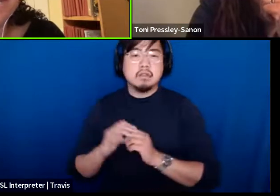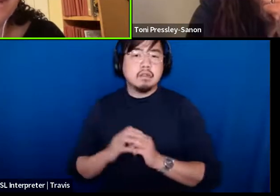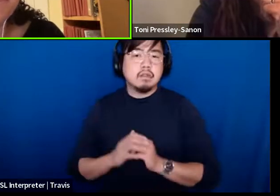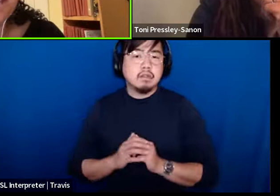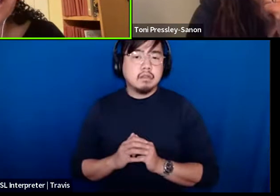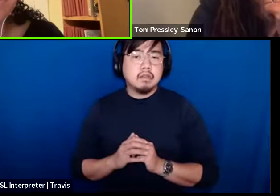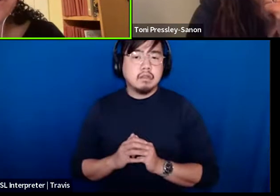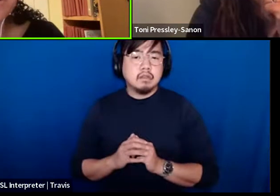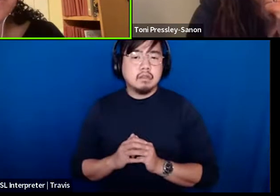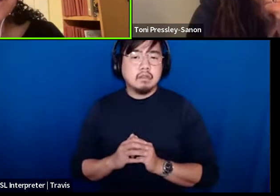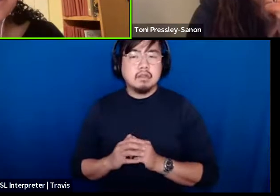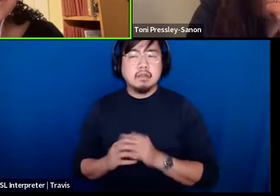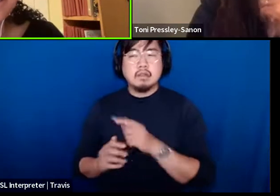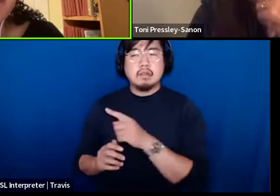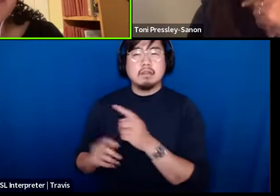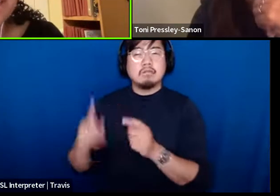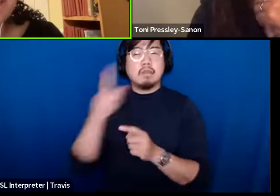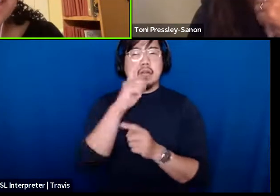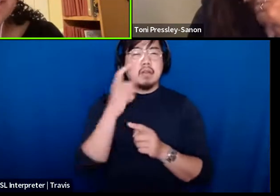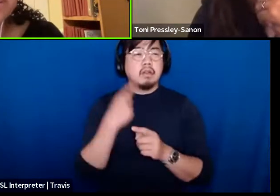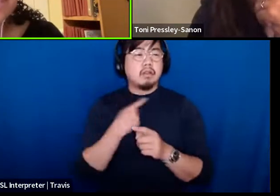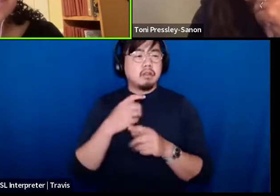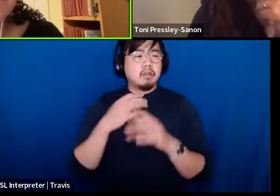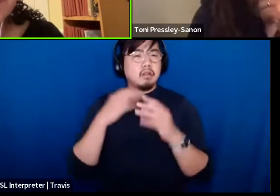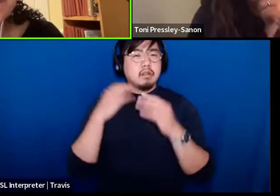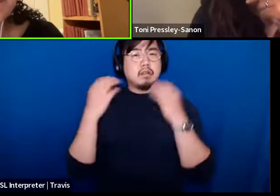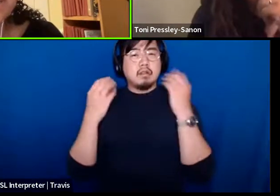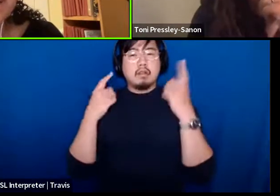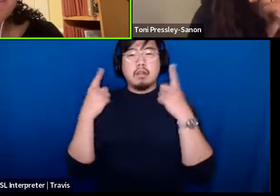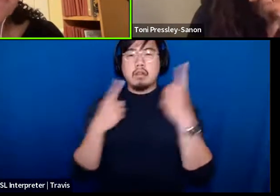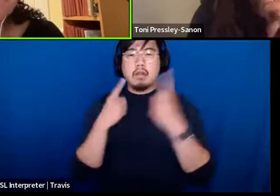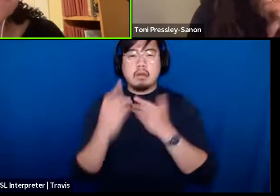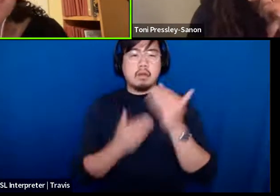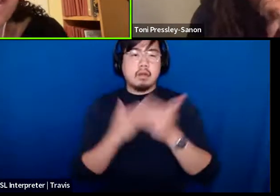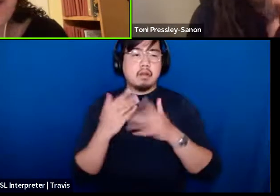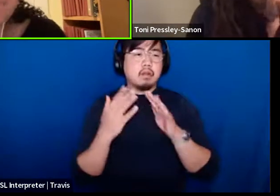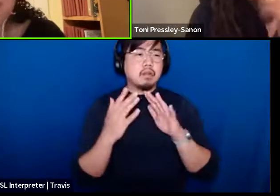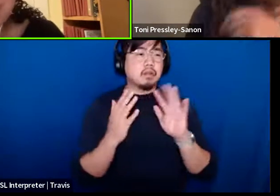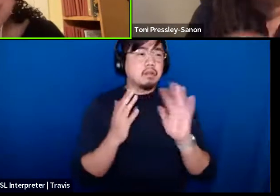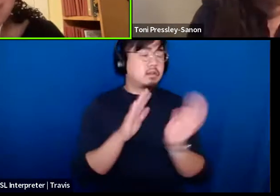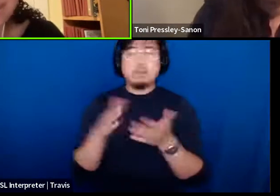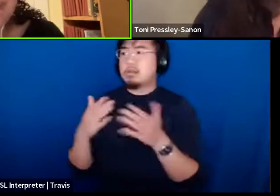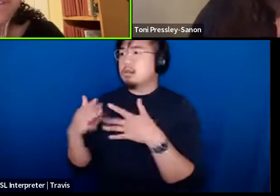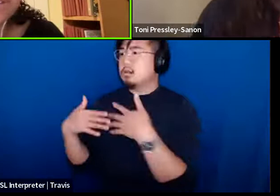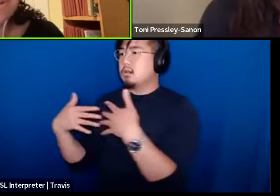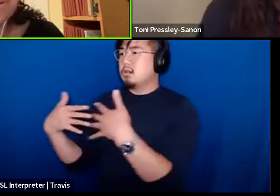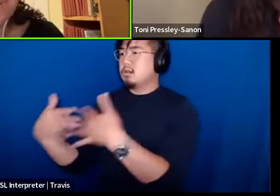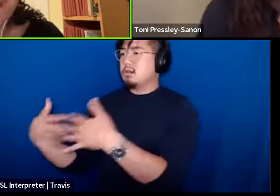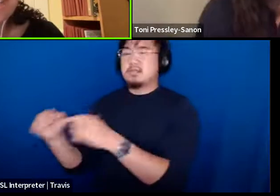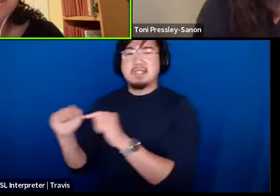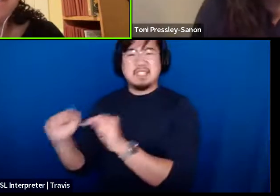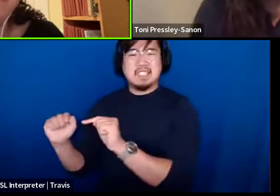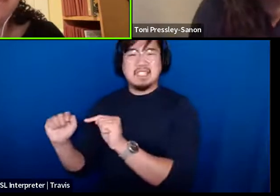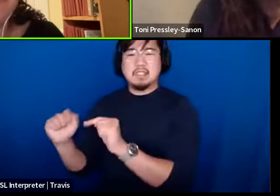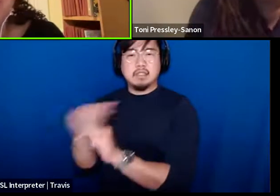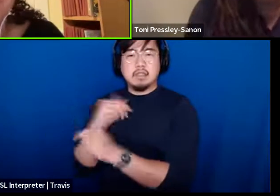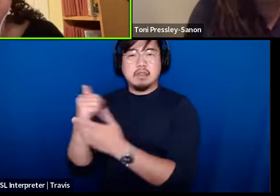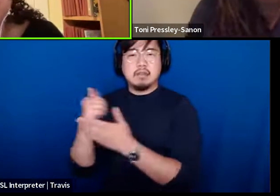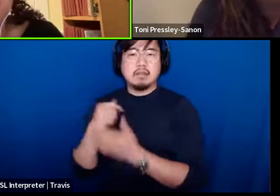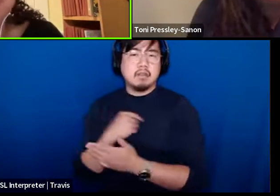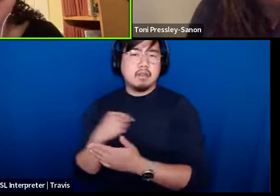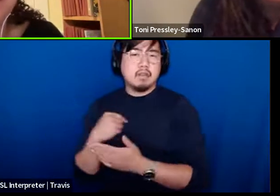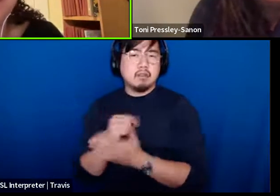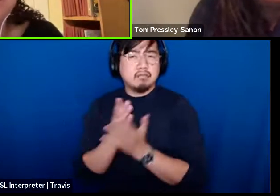waters that may not be helpful for us in navigating our own suffering. I mean, perhaps, I don't know if I can, if